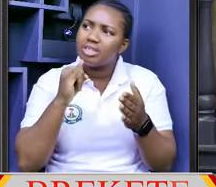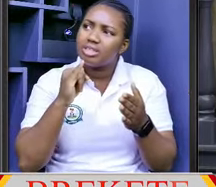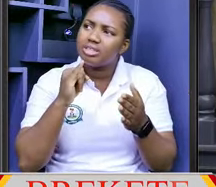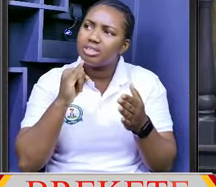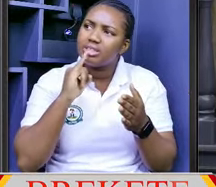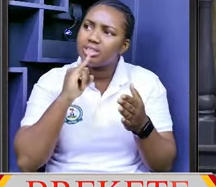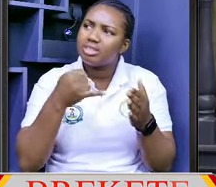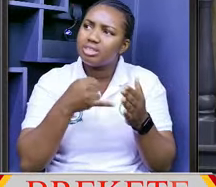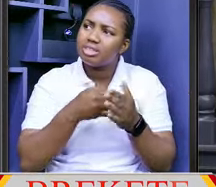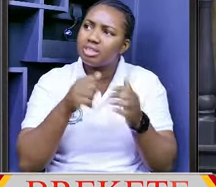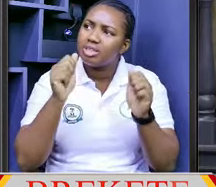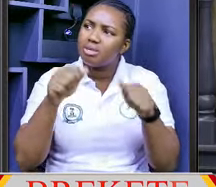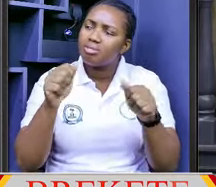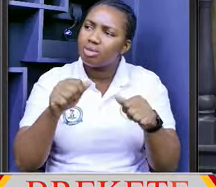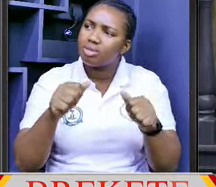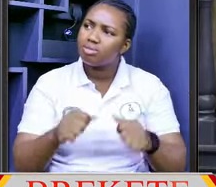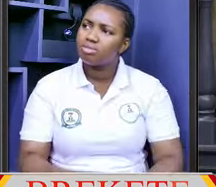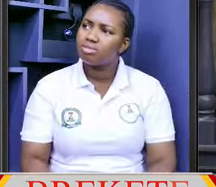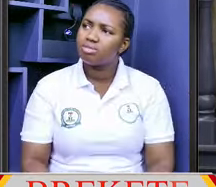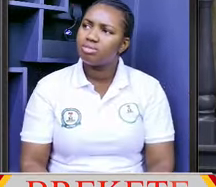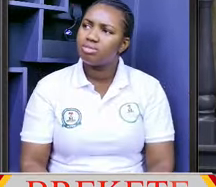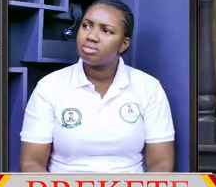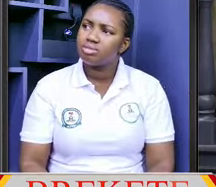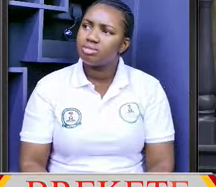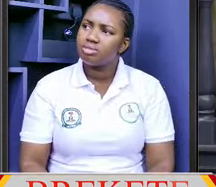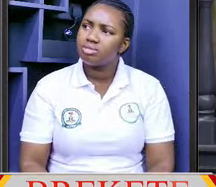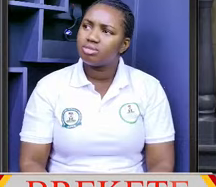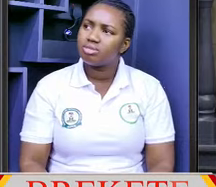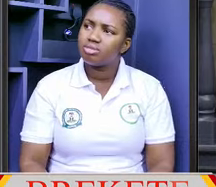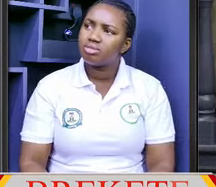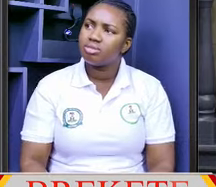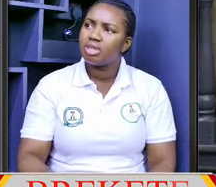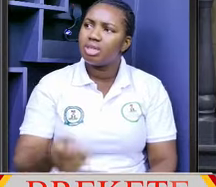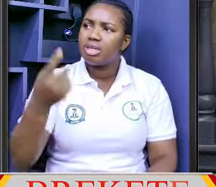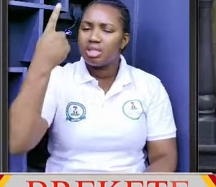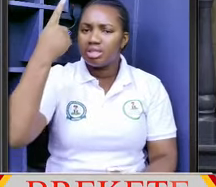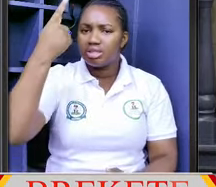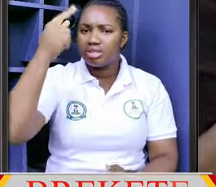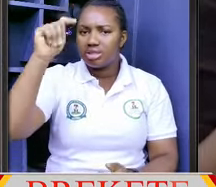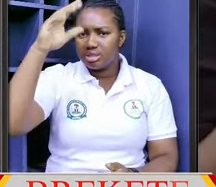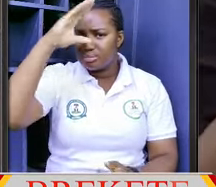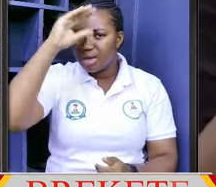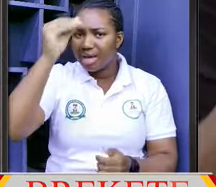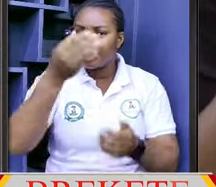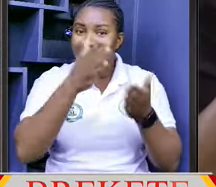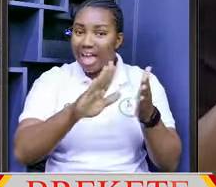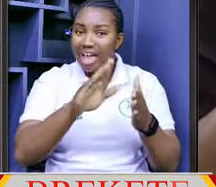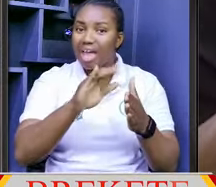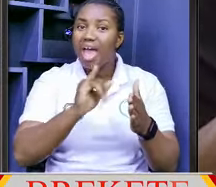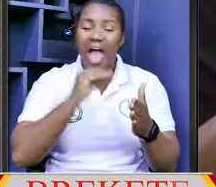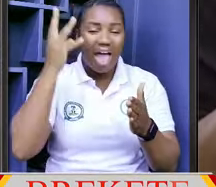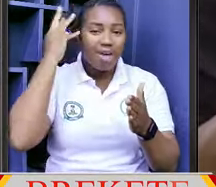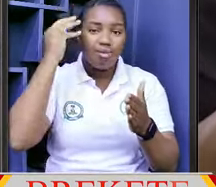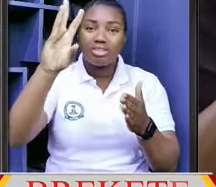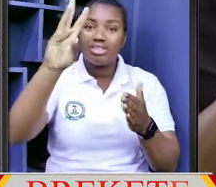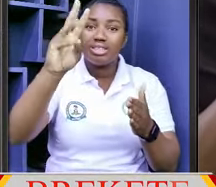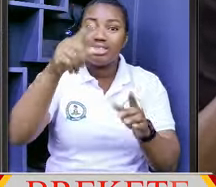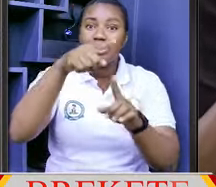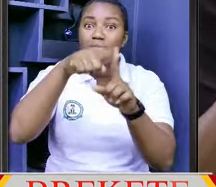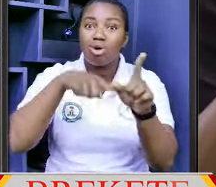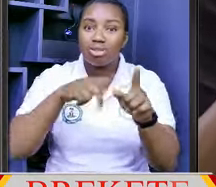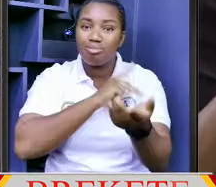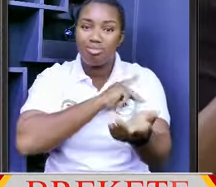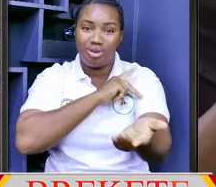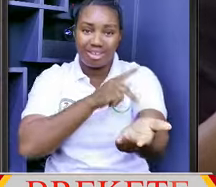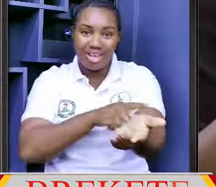Leave me with this guest this month. I never born him. This man, where will they talk? I was 6 months with this girl. They